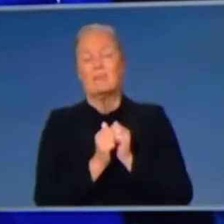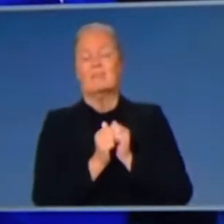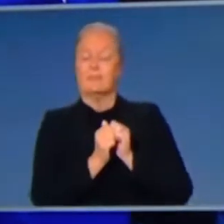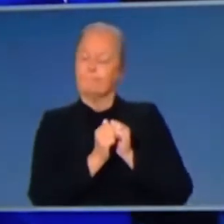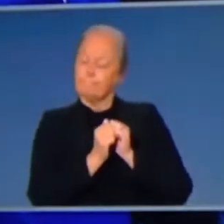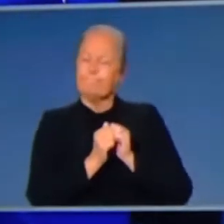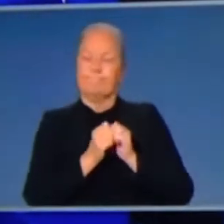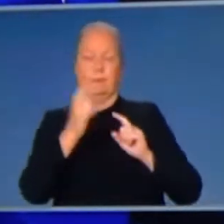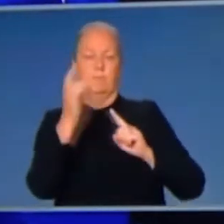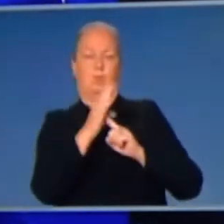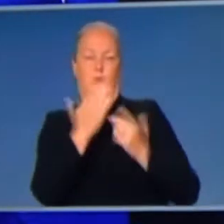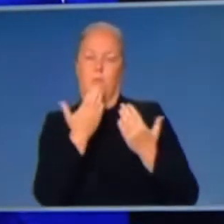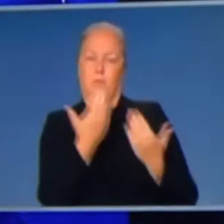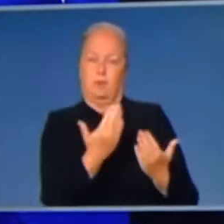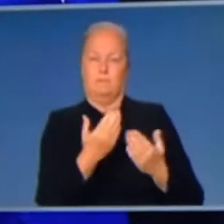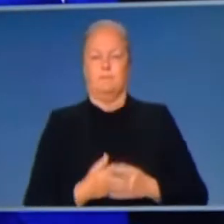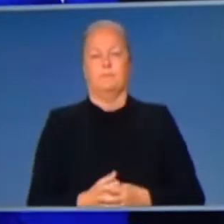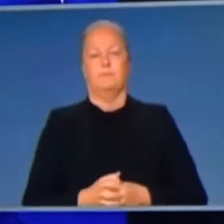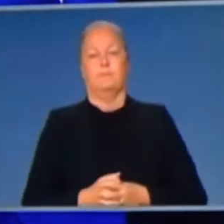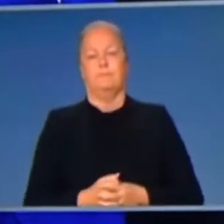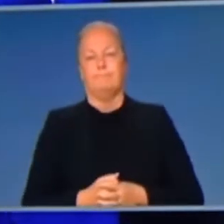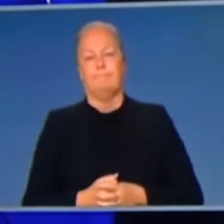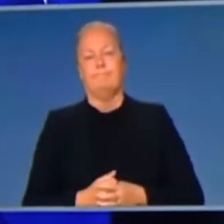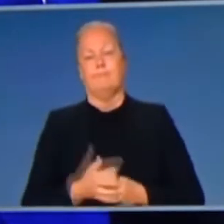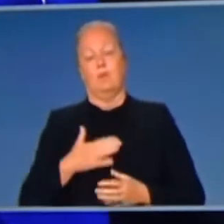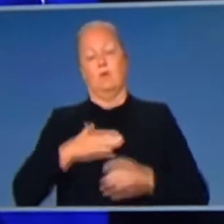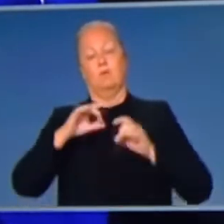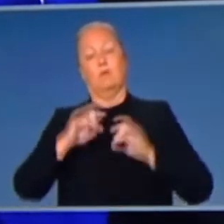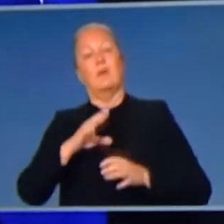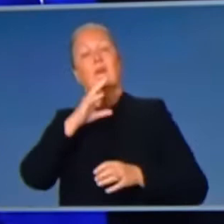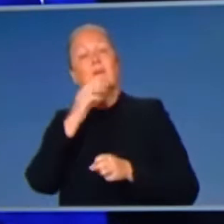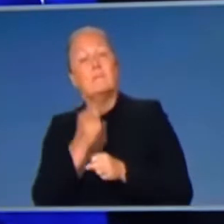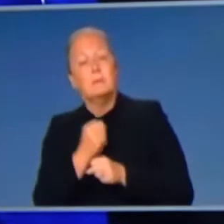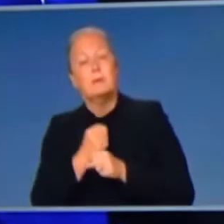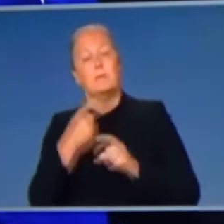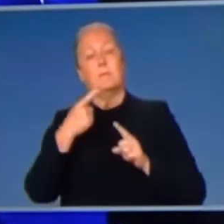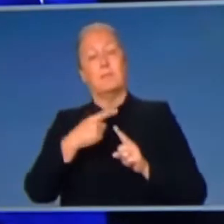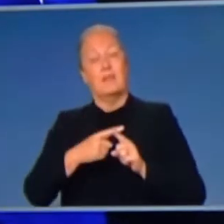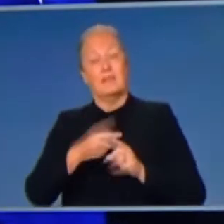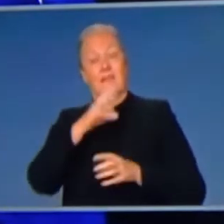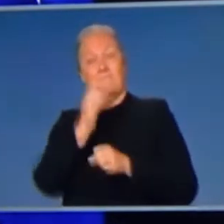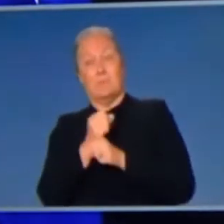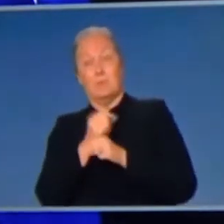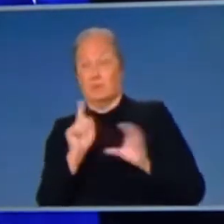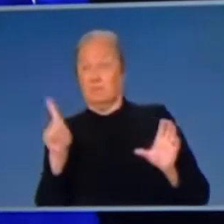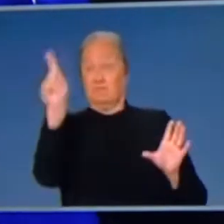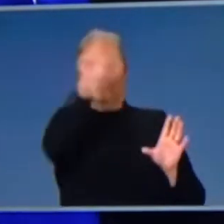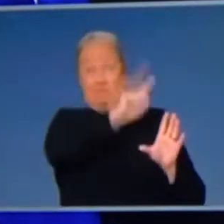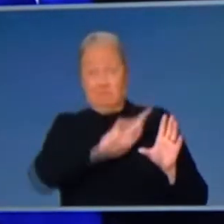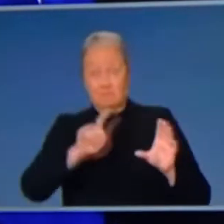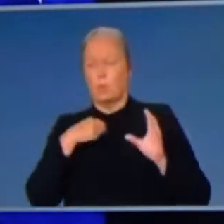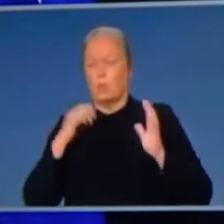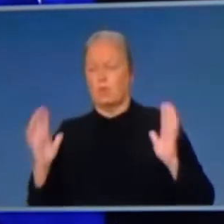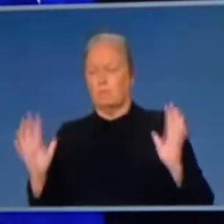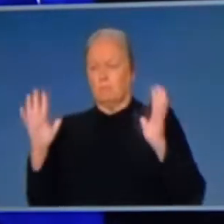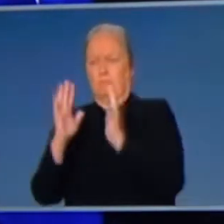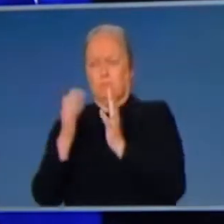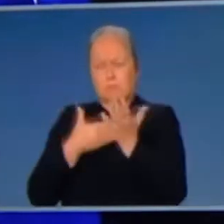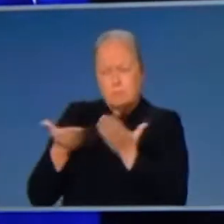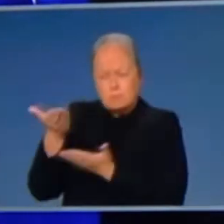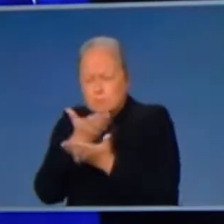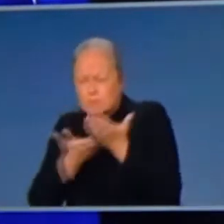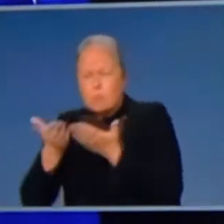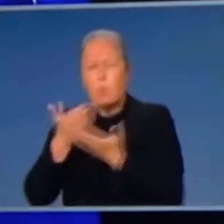Today, the National Cabinet met to consider a series of issues, including further reports from the expert medical panel,